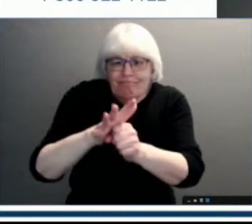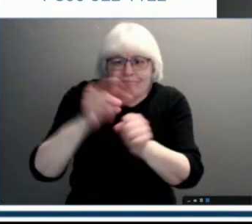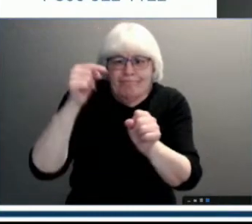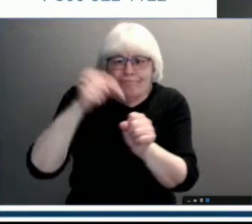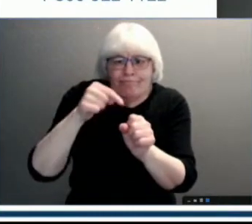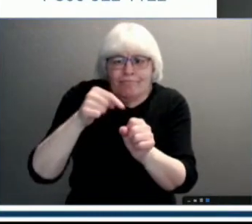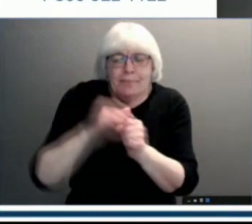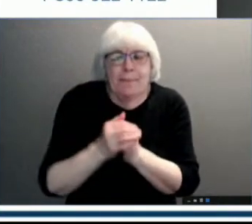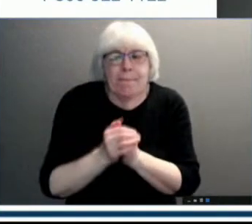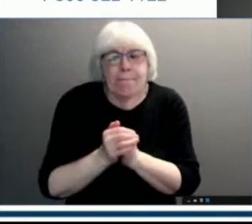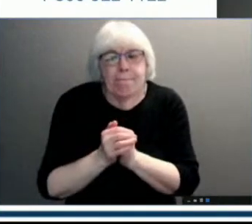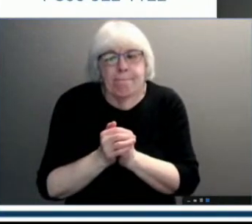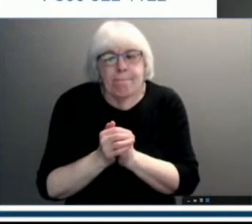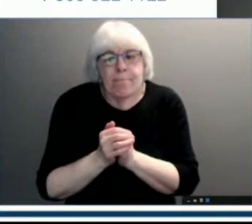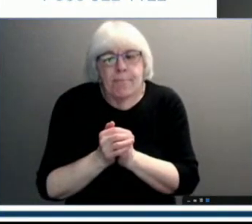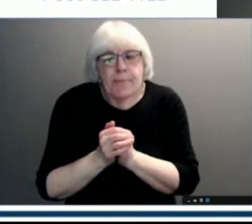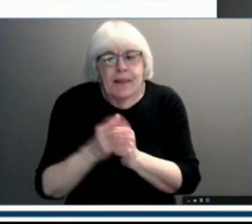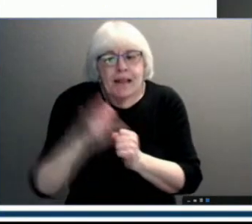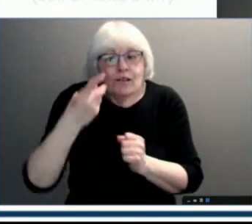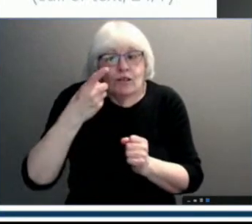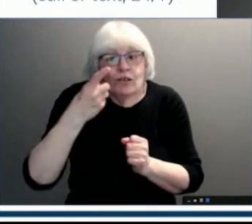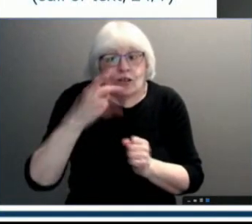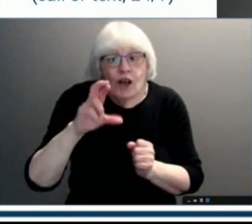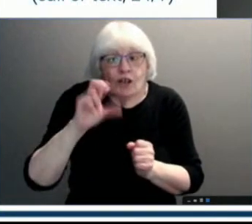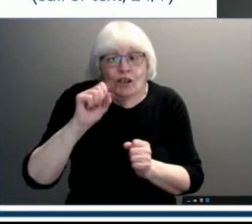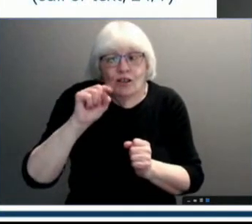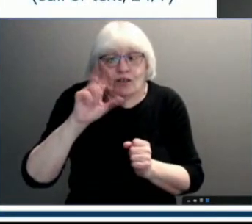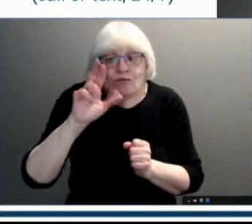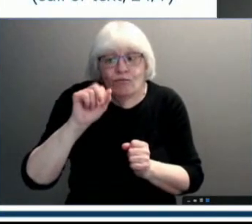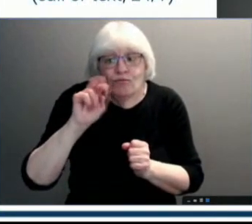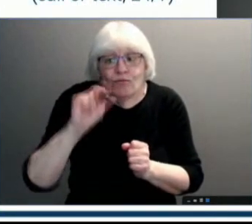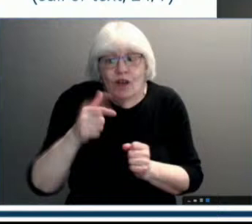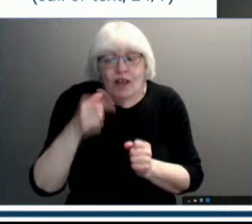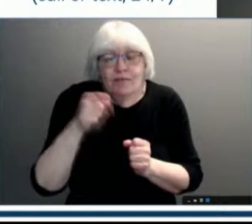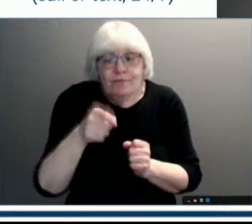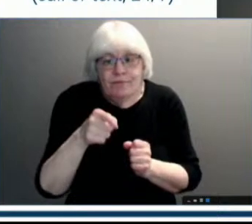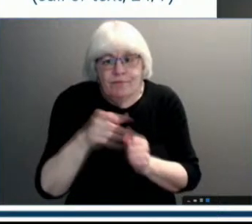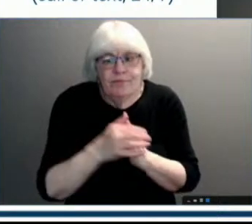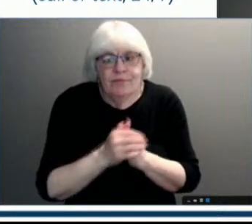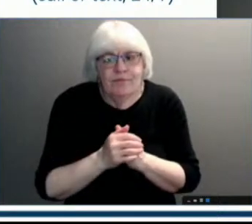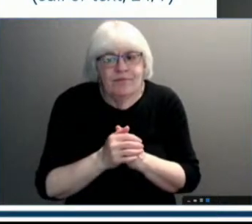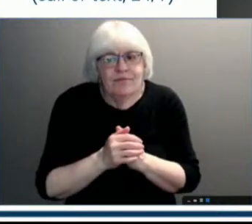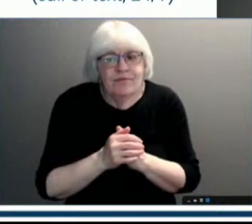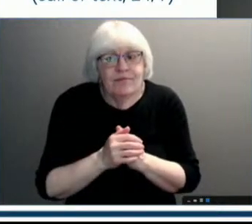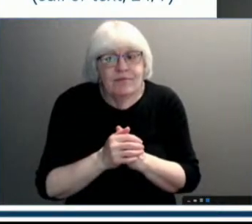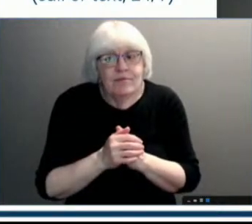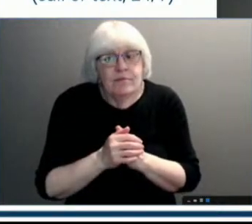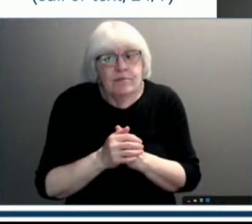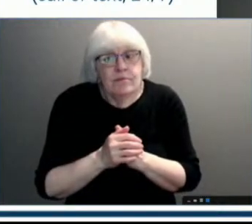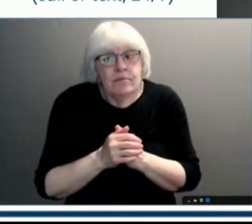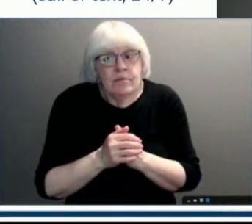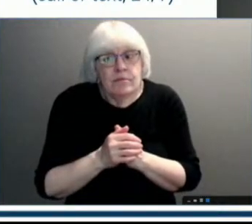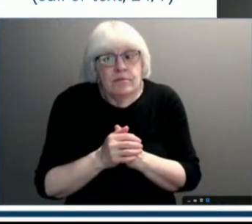So what I'm aware of is, and NSH has a lot more details, is we've had two reasons